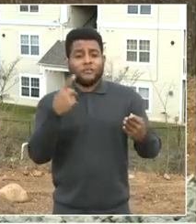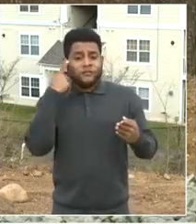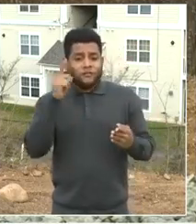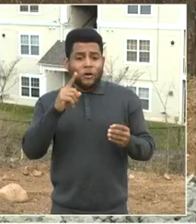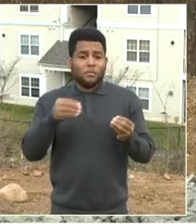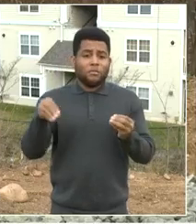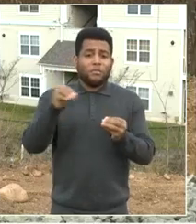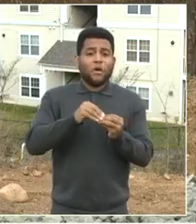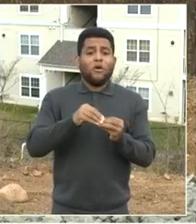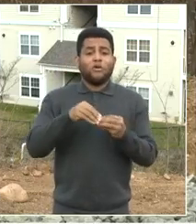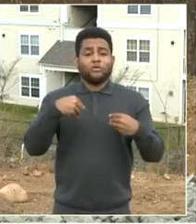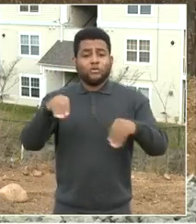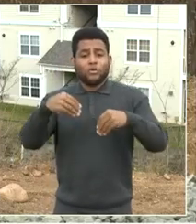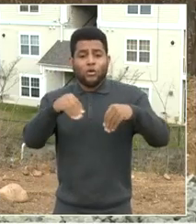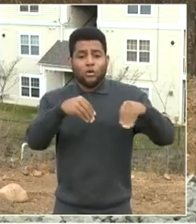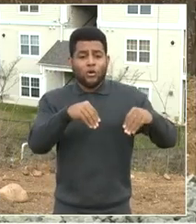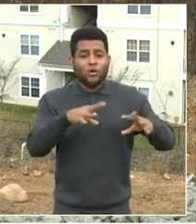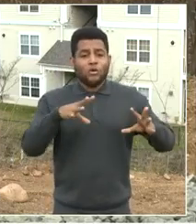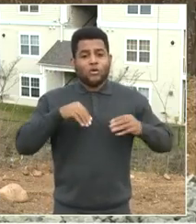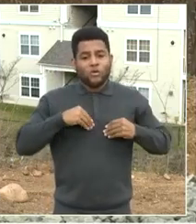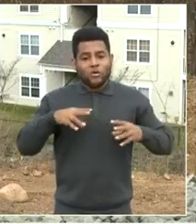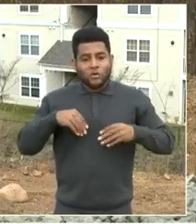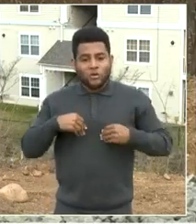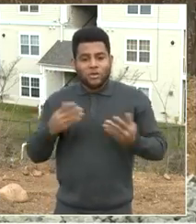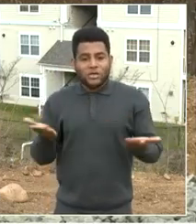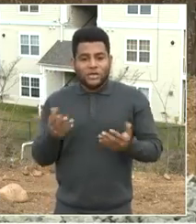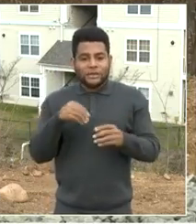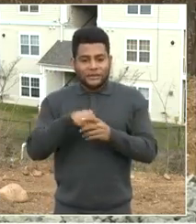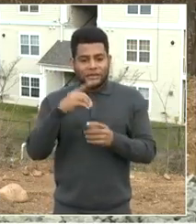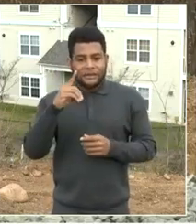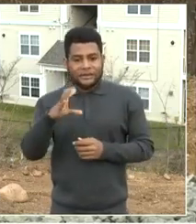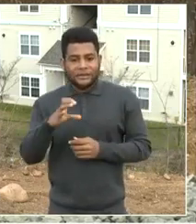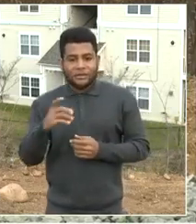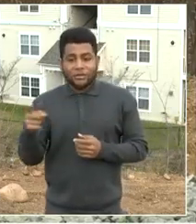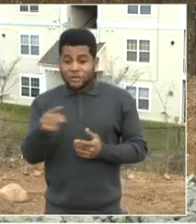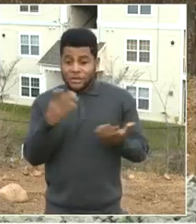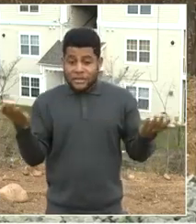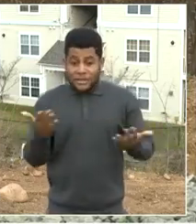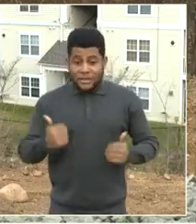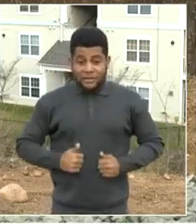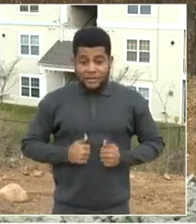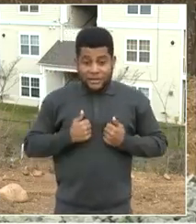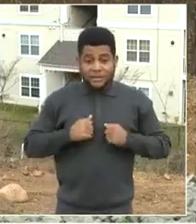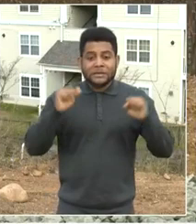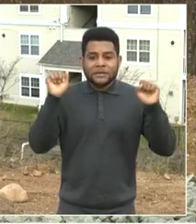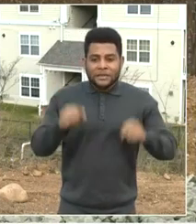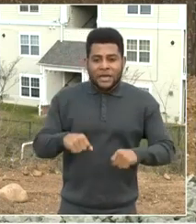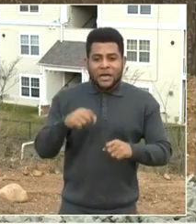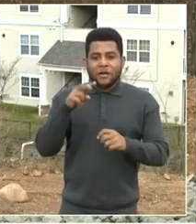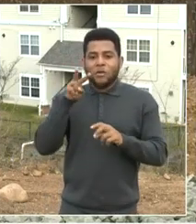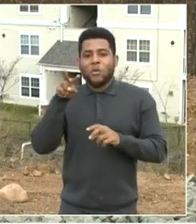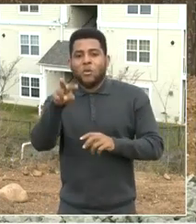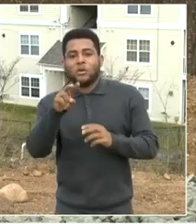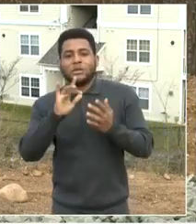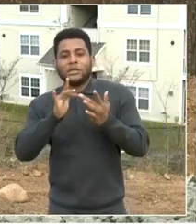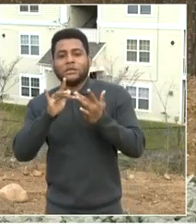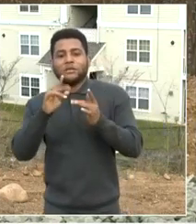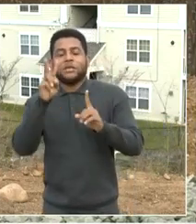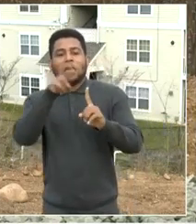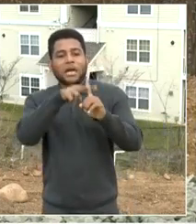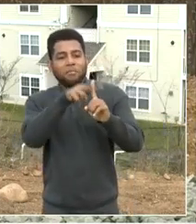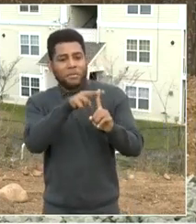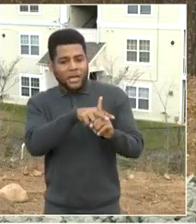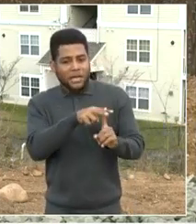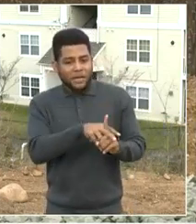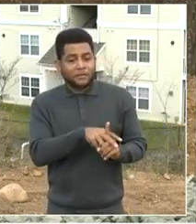website where folks can go and find all the resources they need to strive towards homeownership in the District of Columbia. Front Door connects current